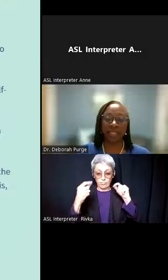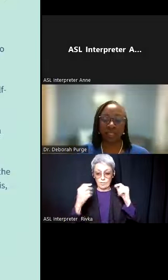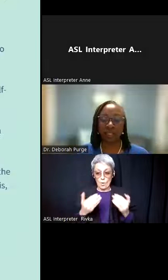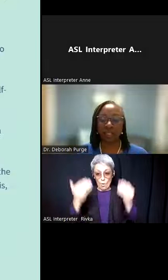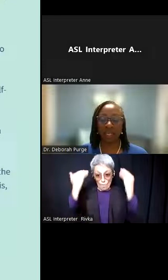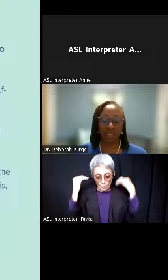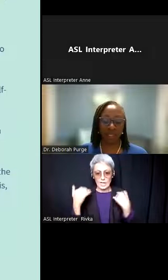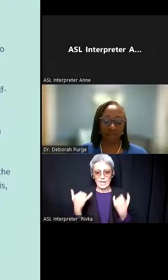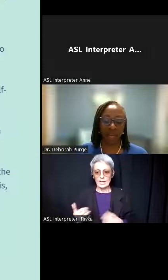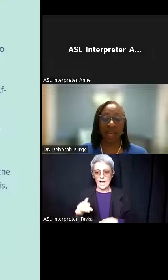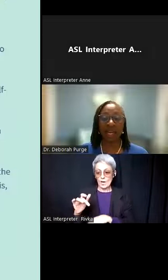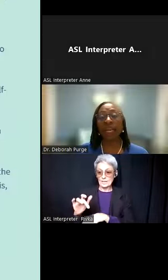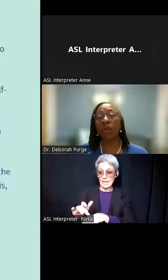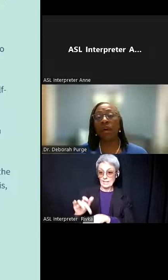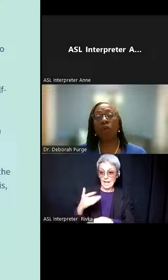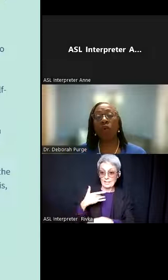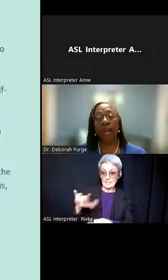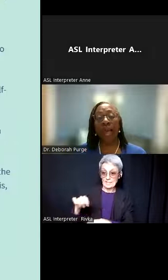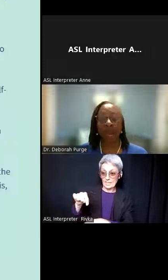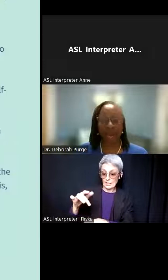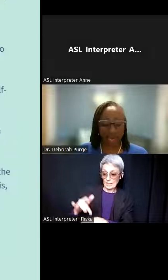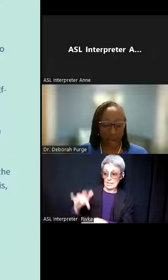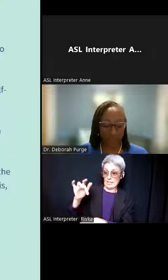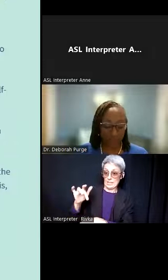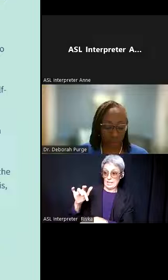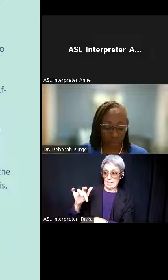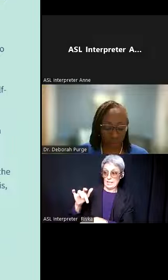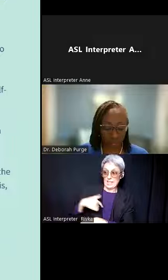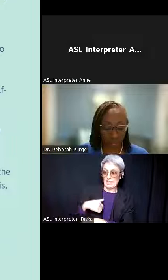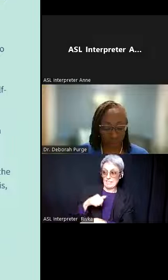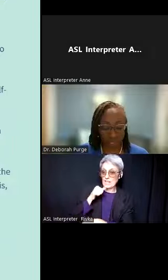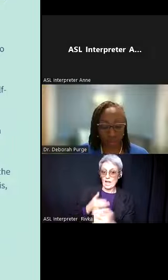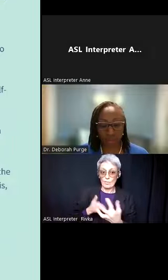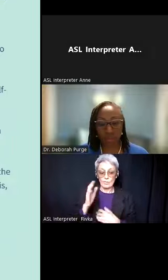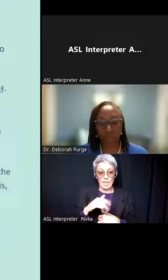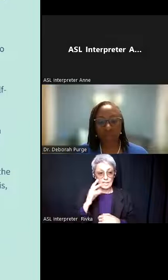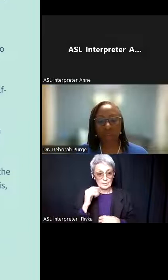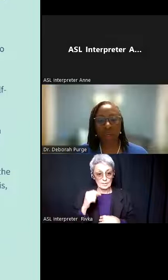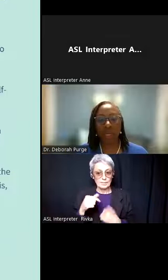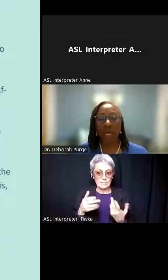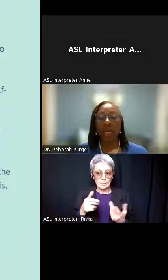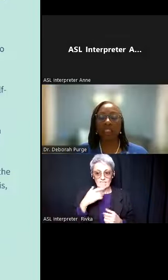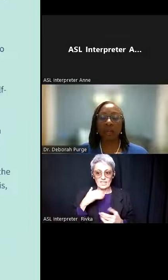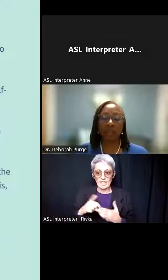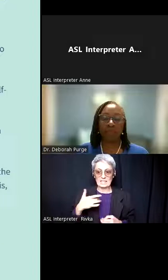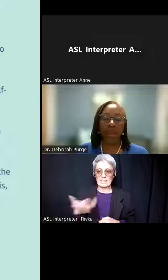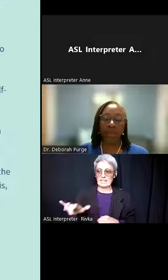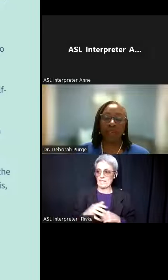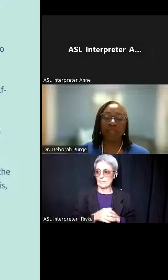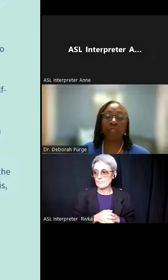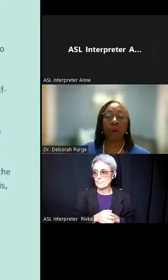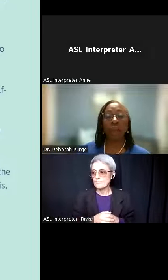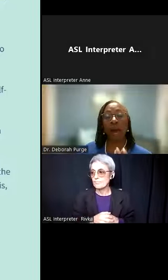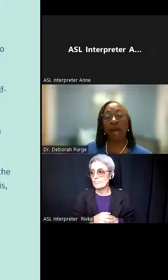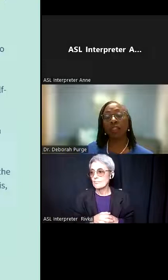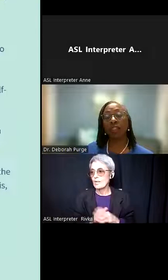tactile sensitivity that I would not normally have had I not been through this experience. Let's look at the body.